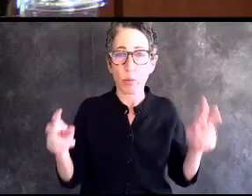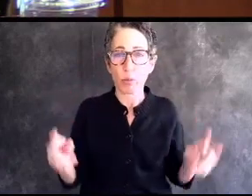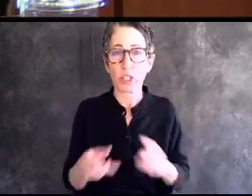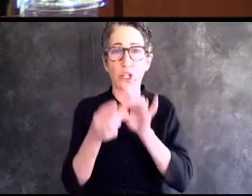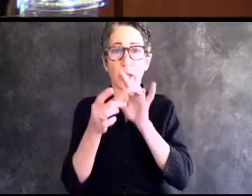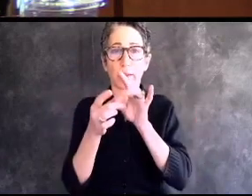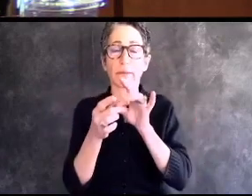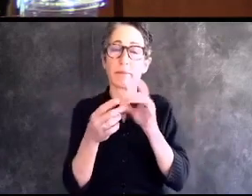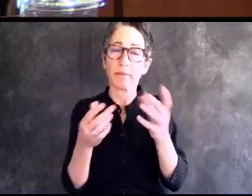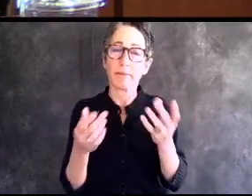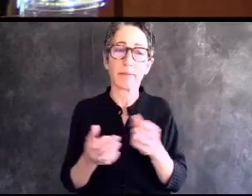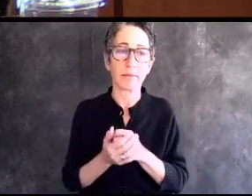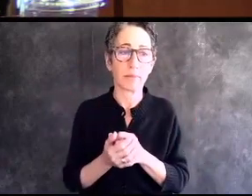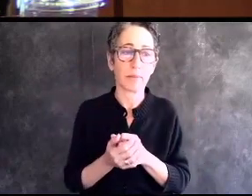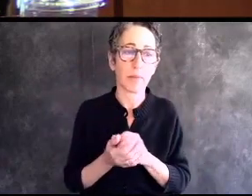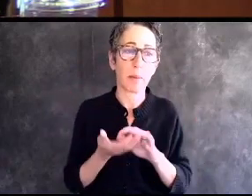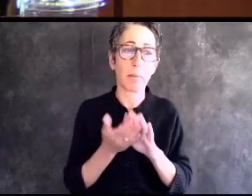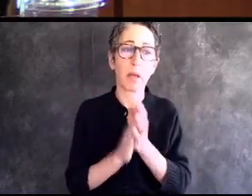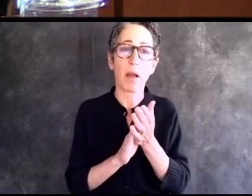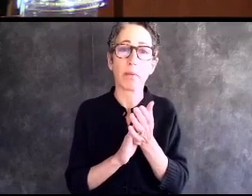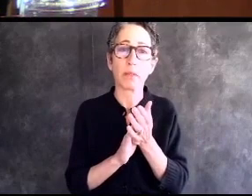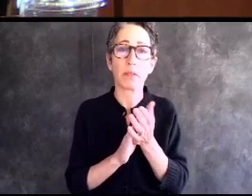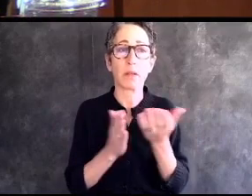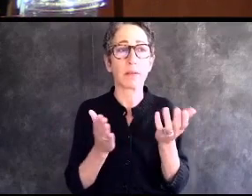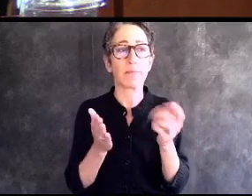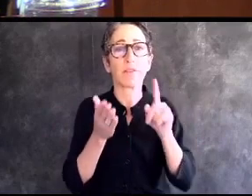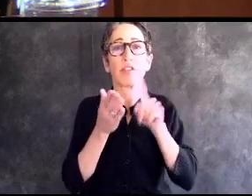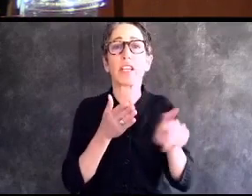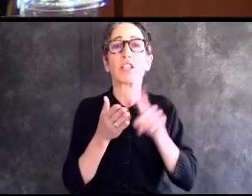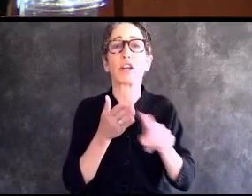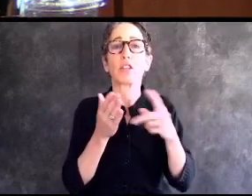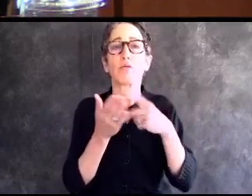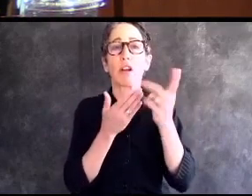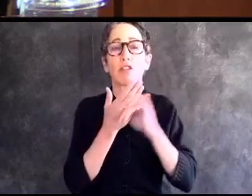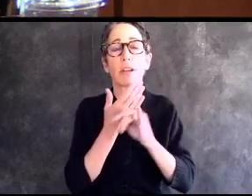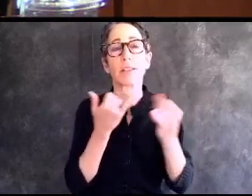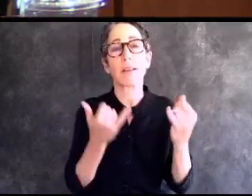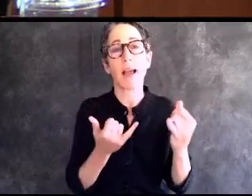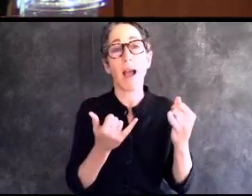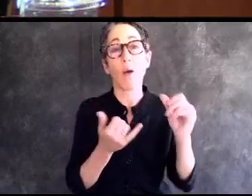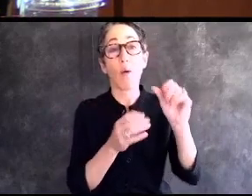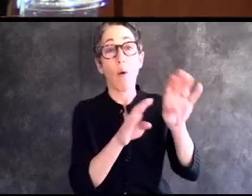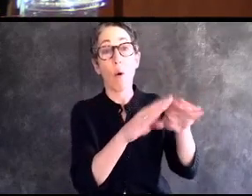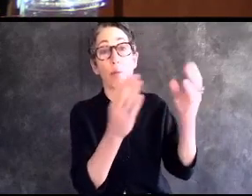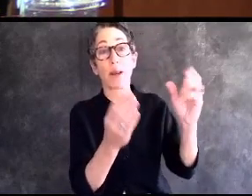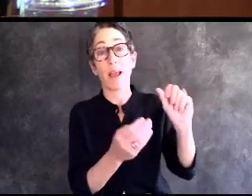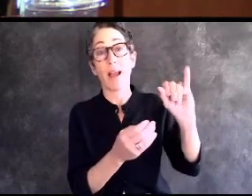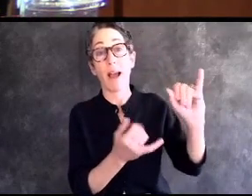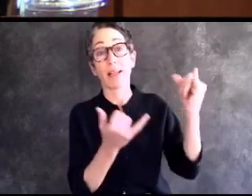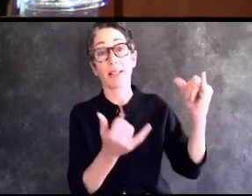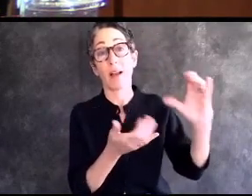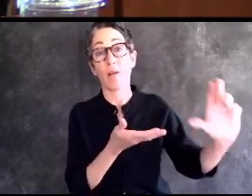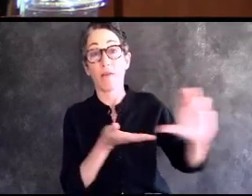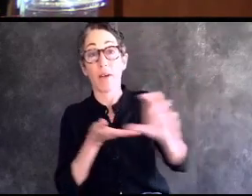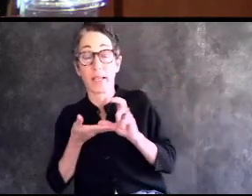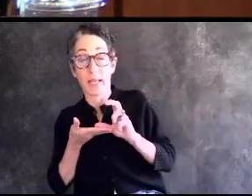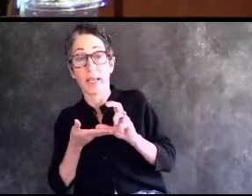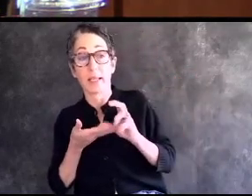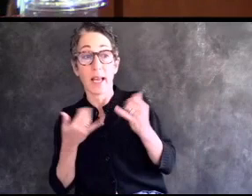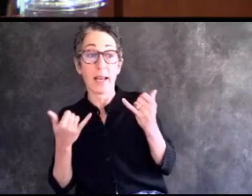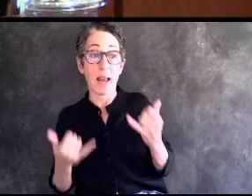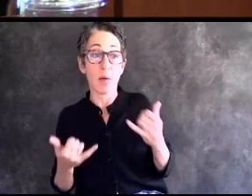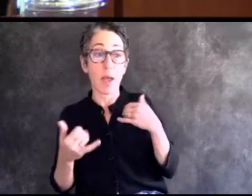becomes somewhat of a research project that is now partially funded by OpenAI. And then in the government, we have the join platform,